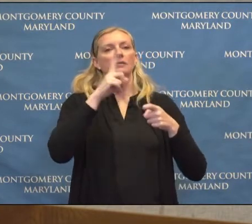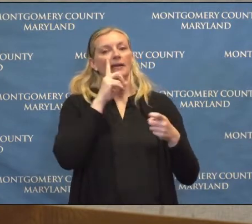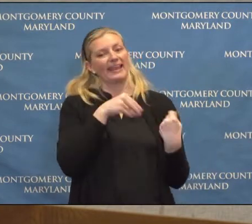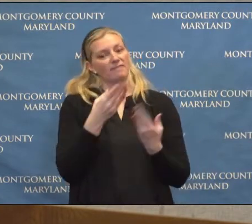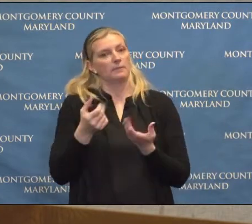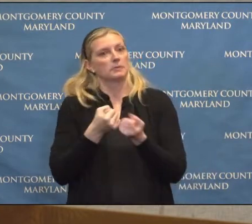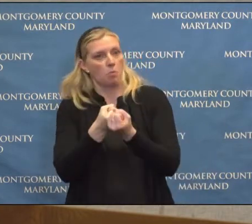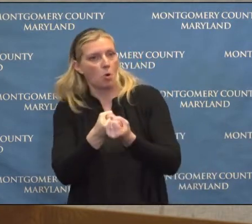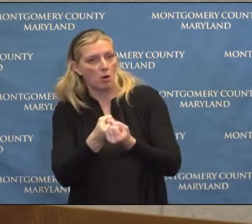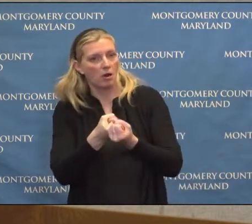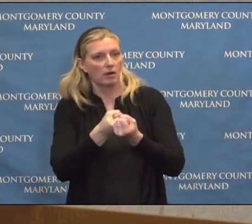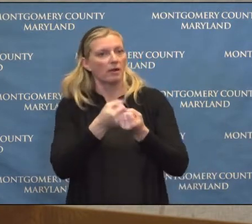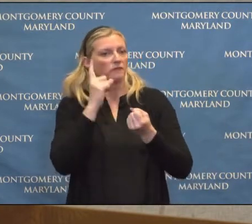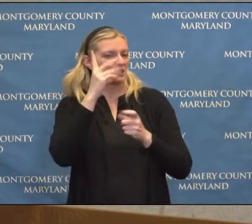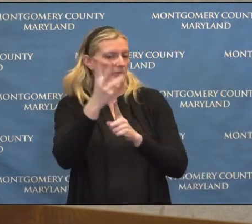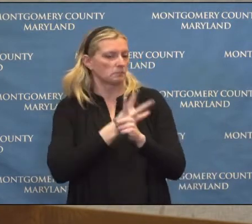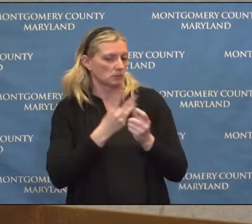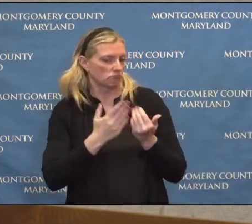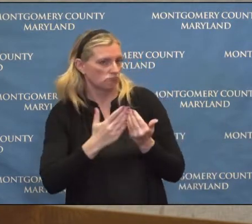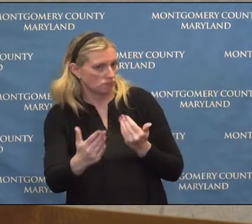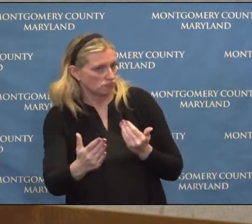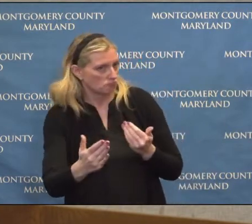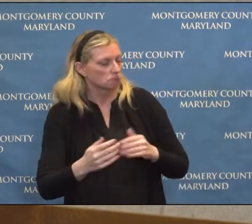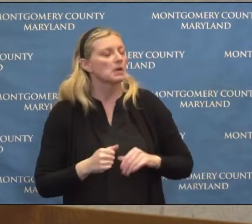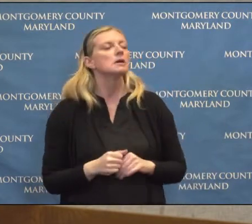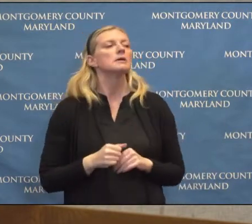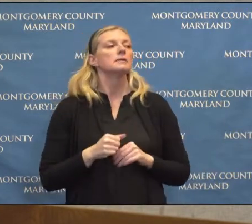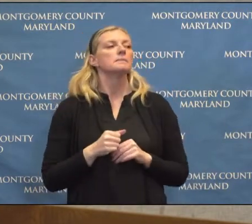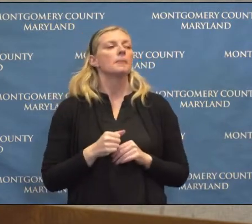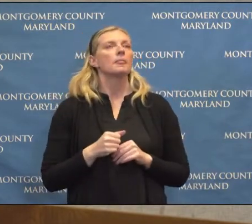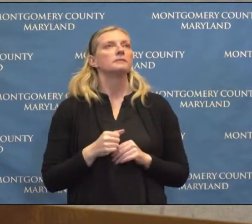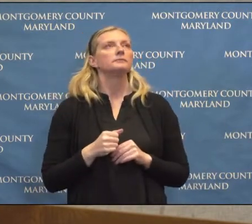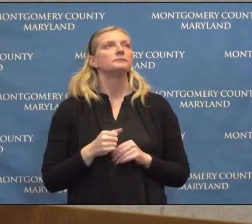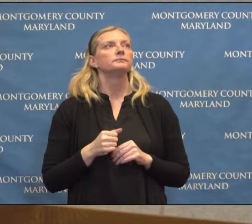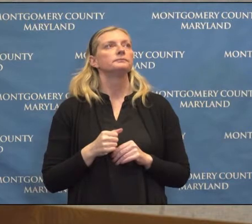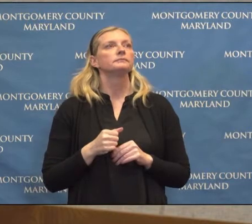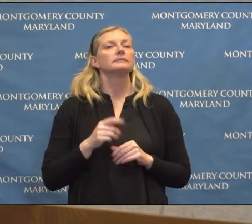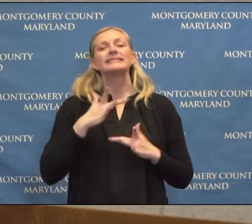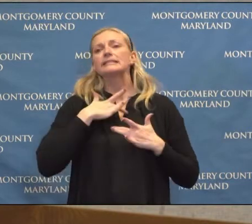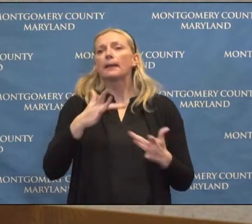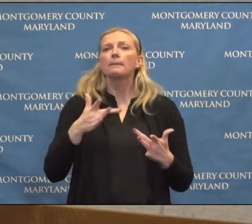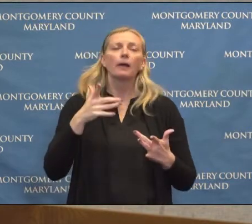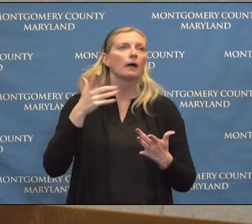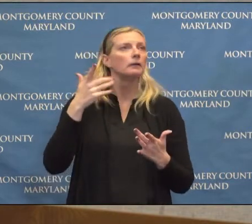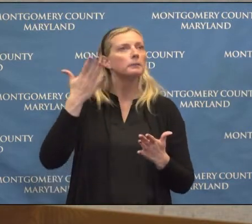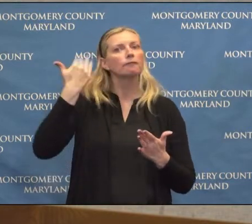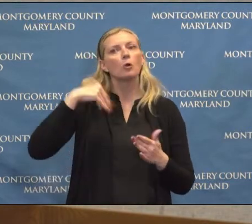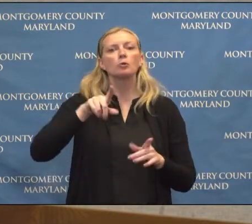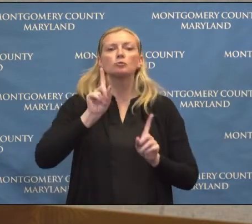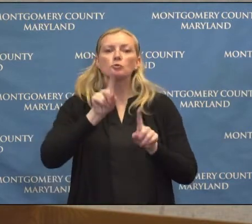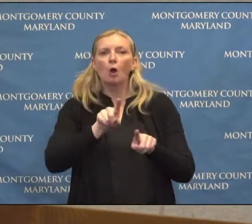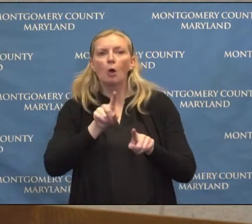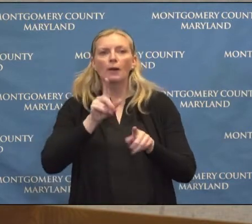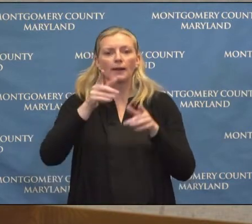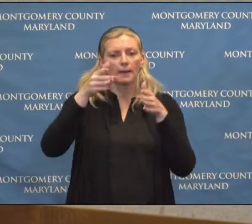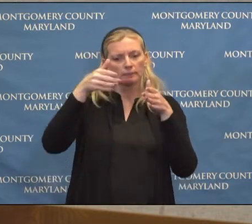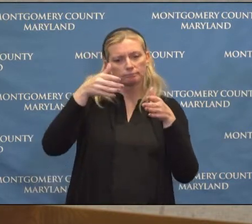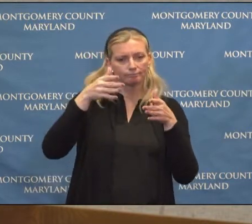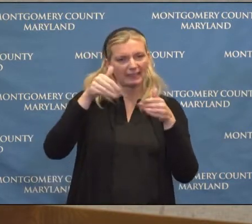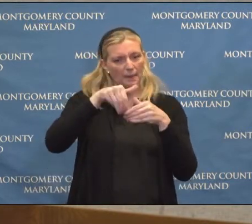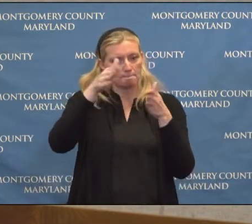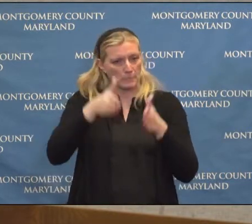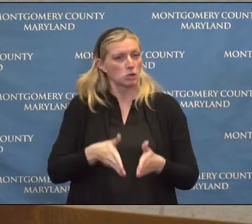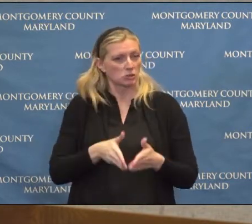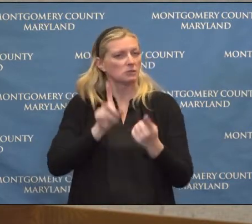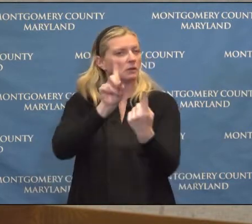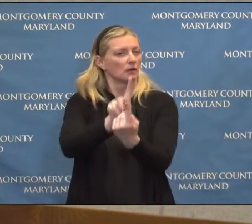times. To apply, typically you could go to an in-person site that's run by the county. Those are currently